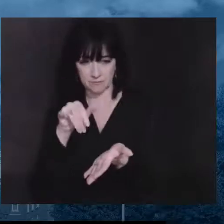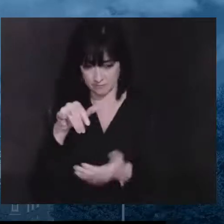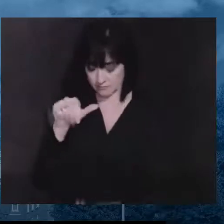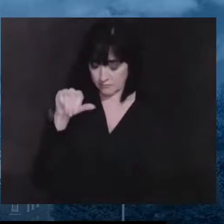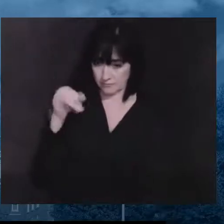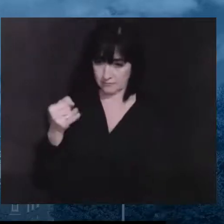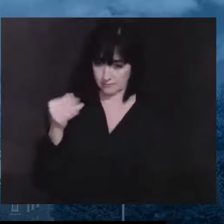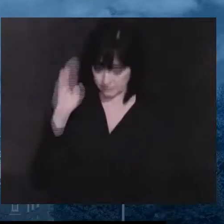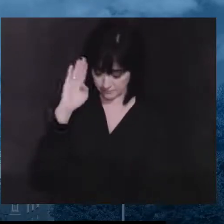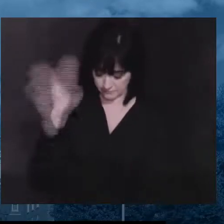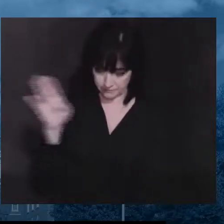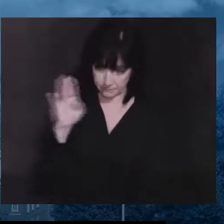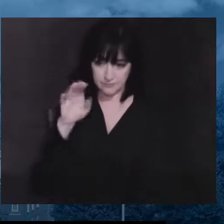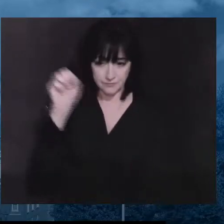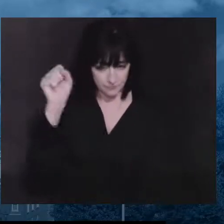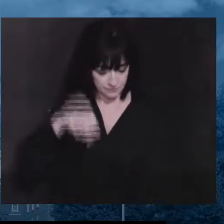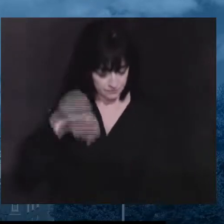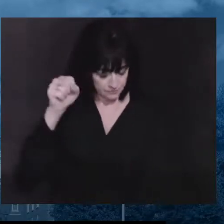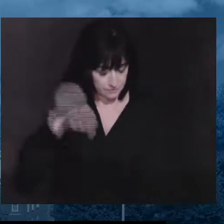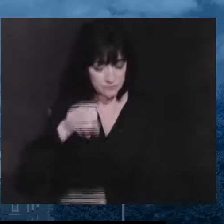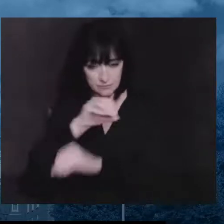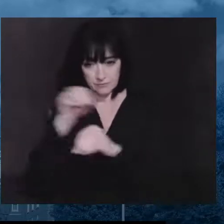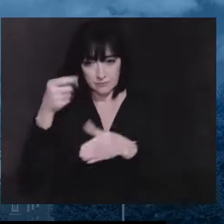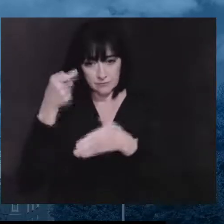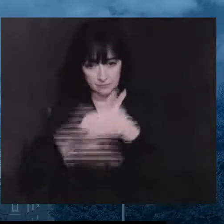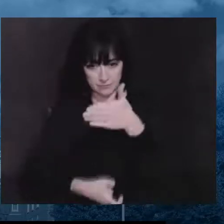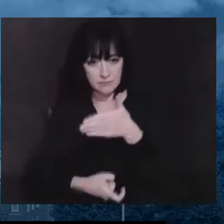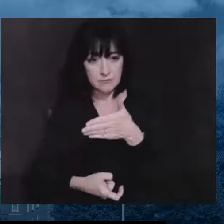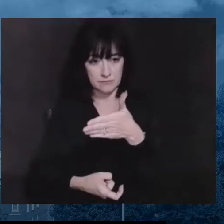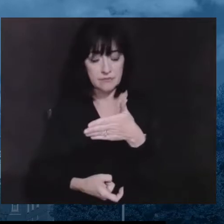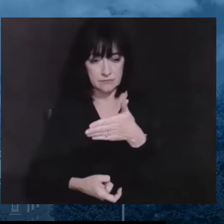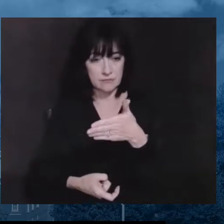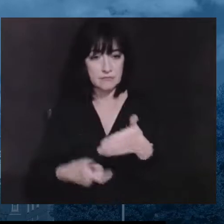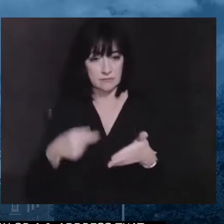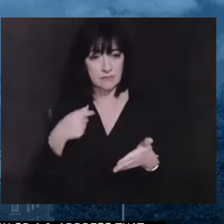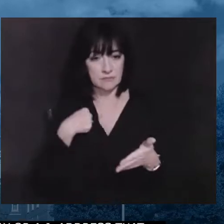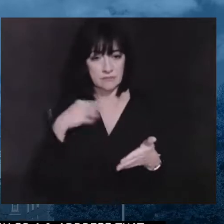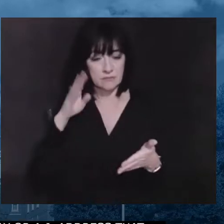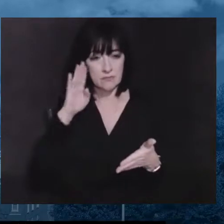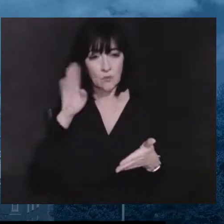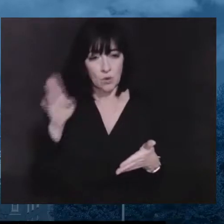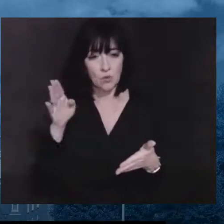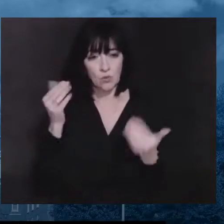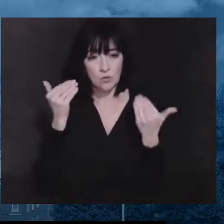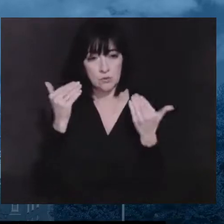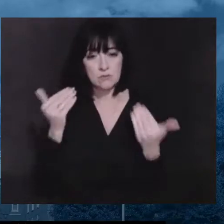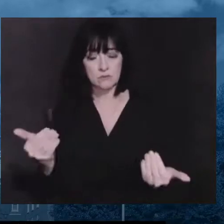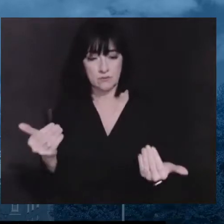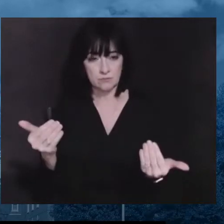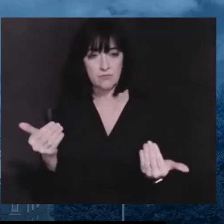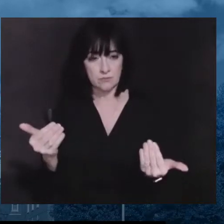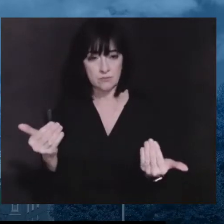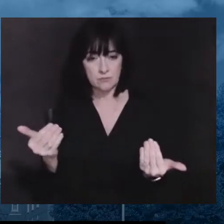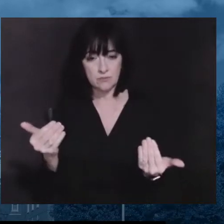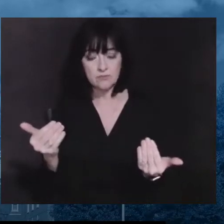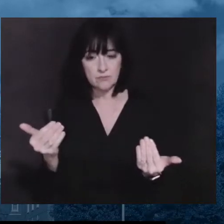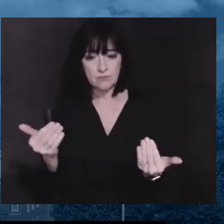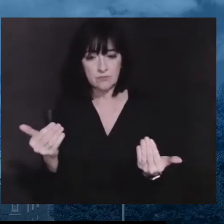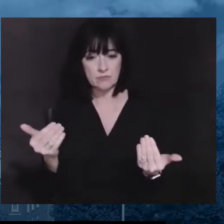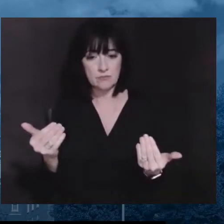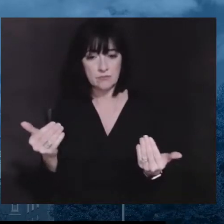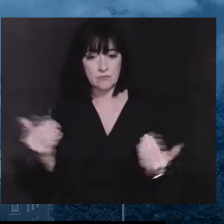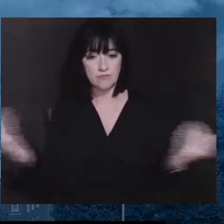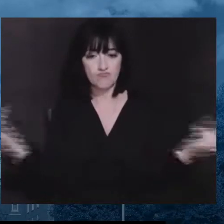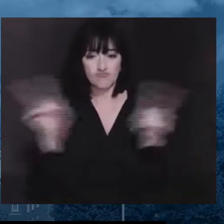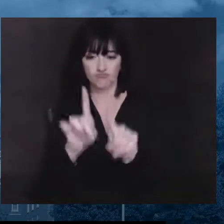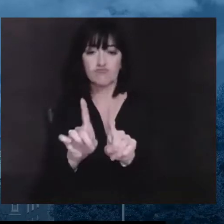you. They will be free. We are going to mirror them right now with some of our curative sites to help just get people through